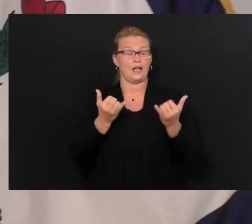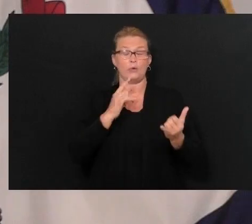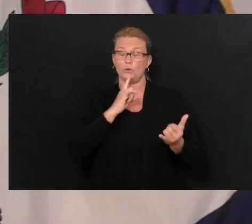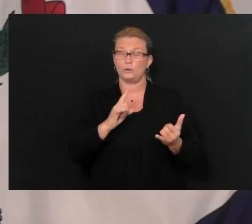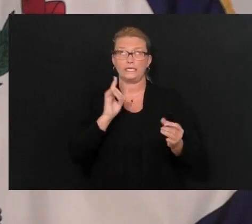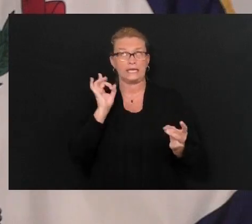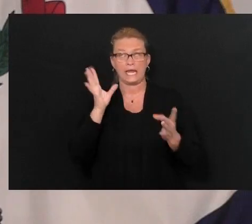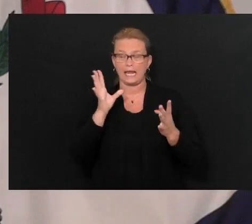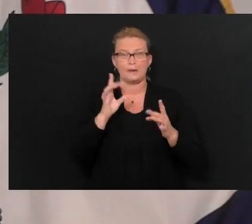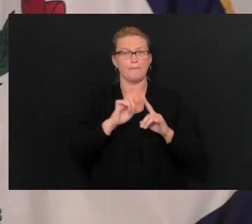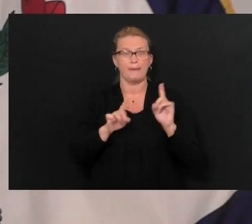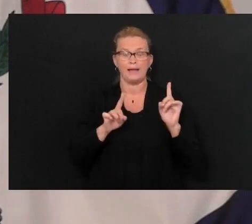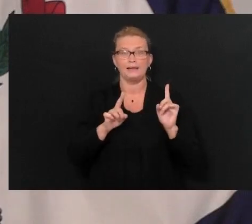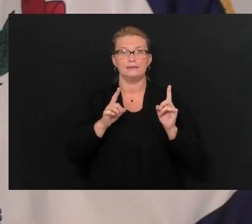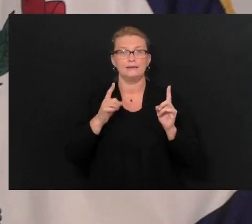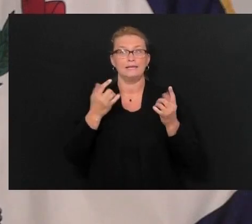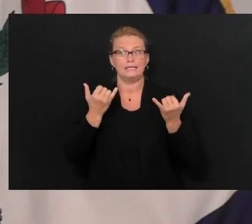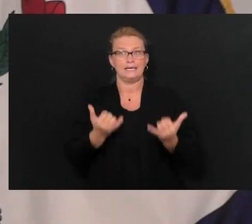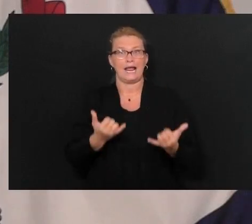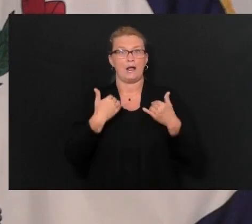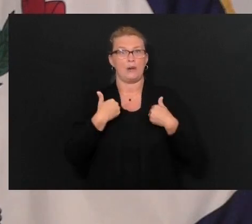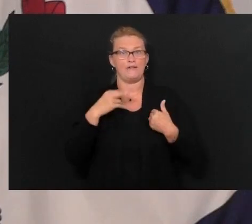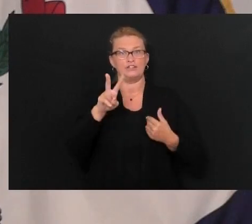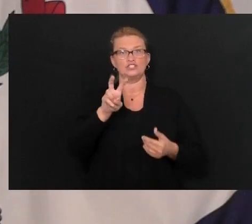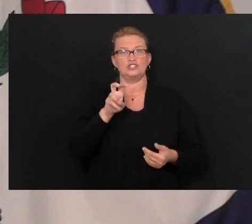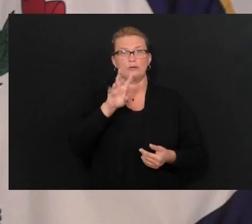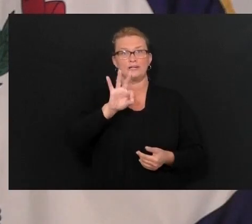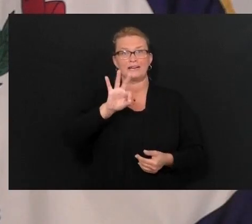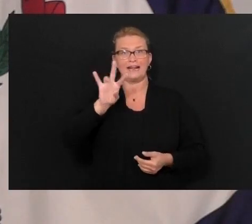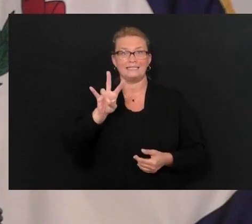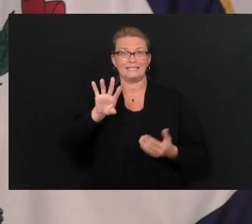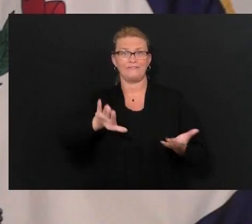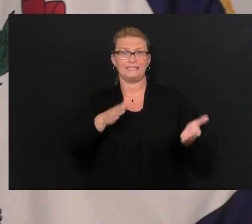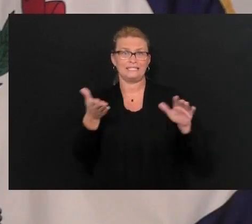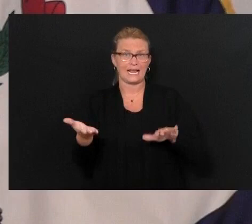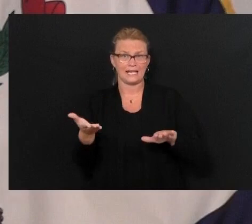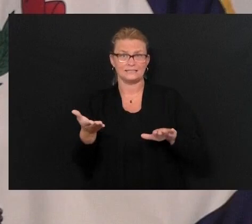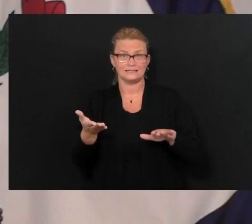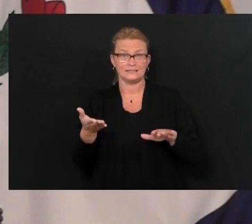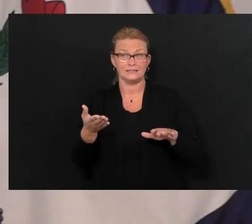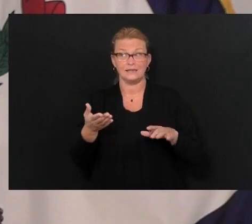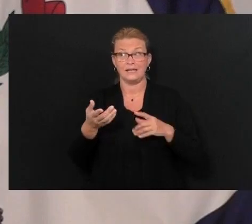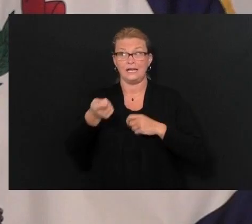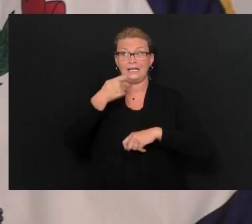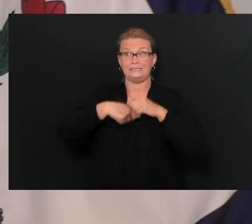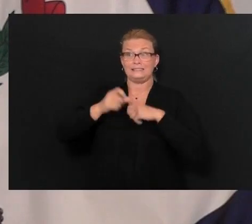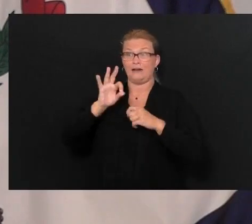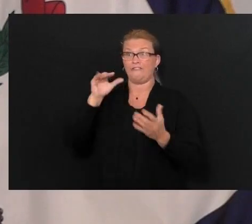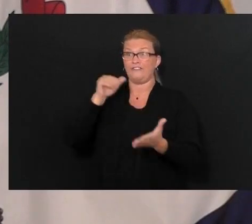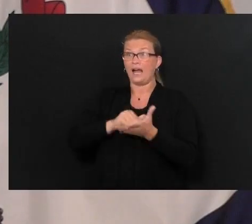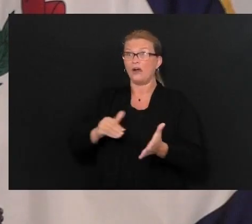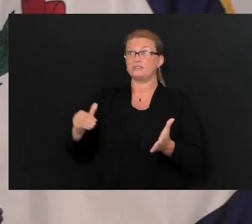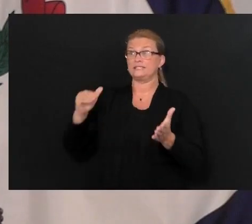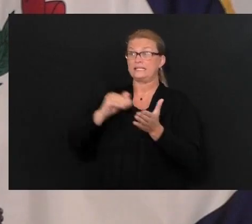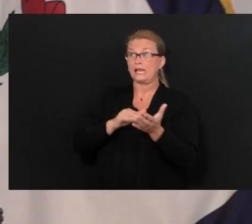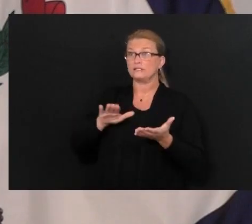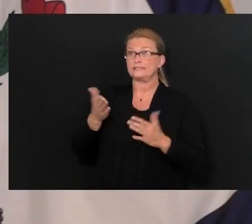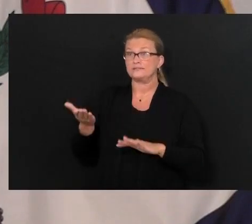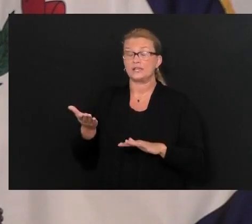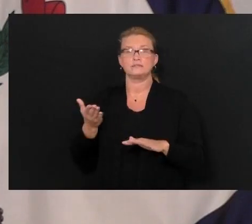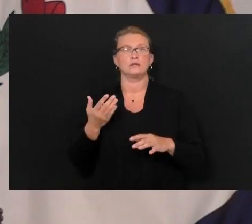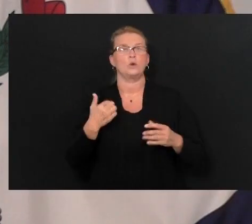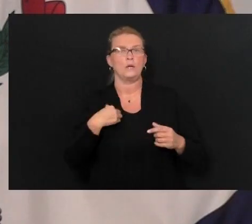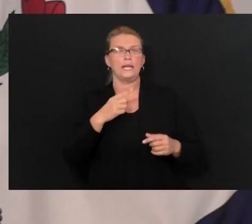like crazy, but has led us to 297 deaths versus thousands and thousands. We are the